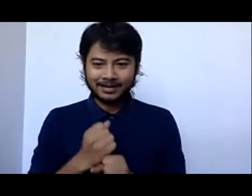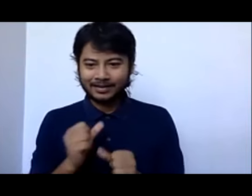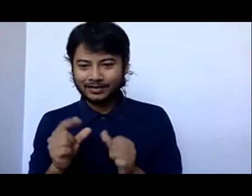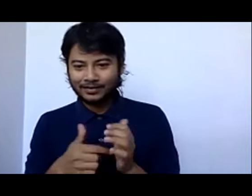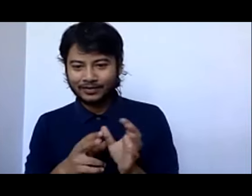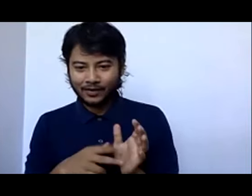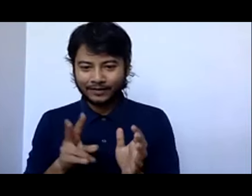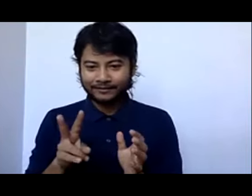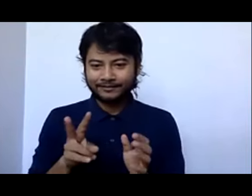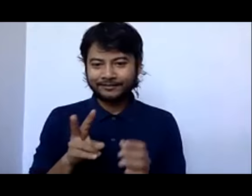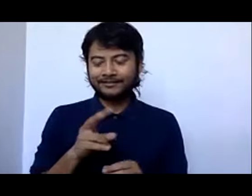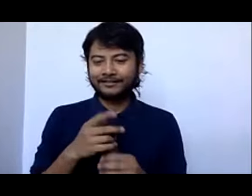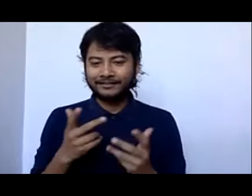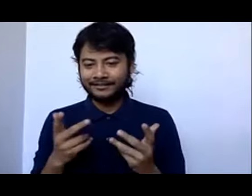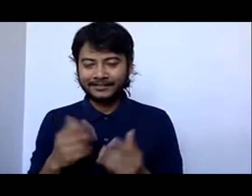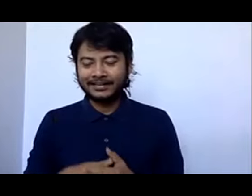Thank you.